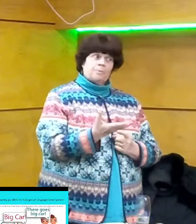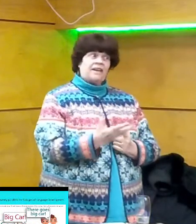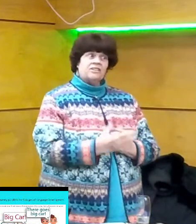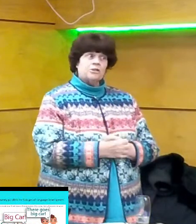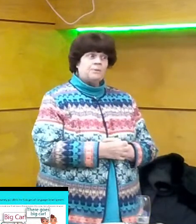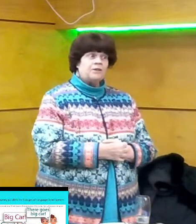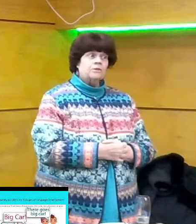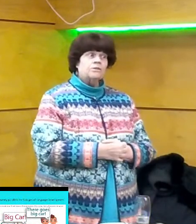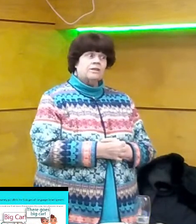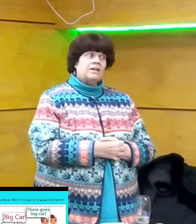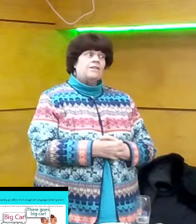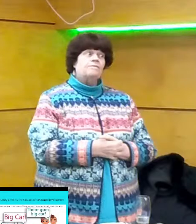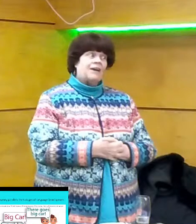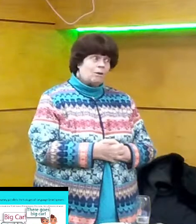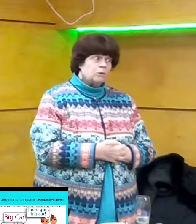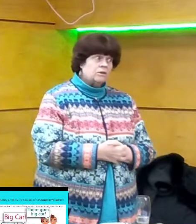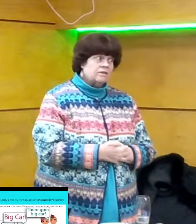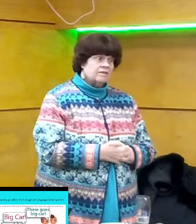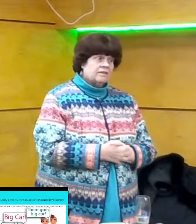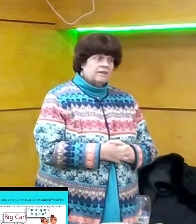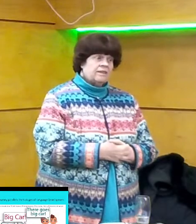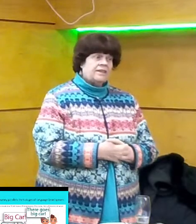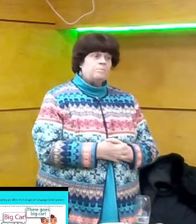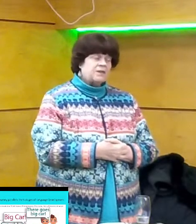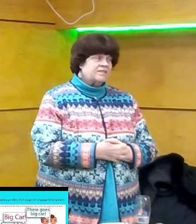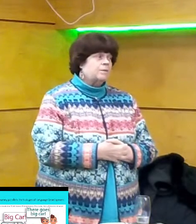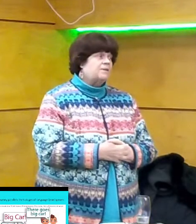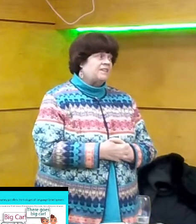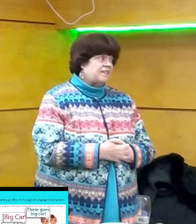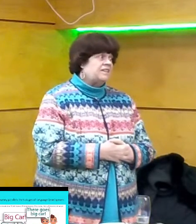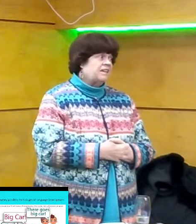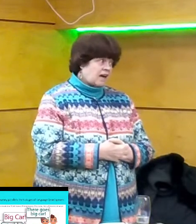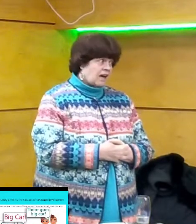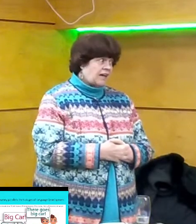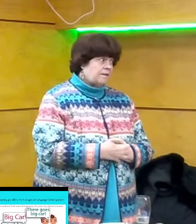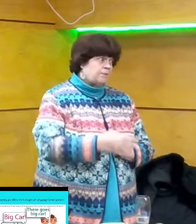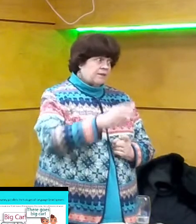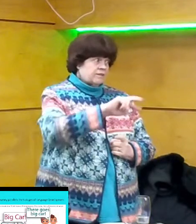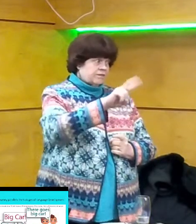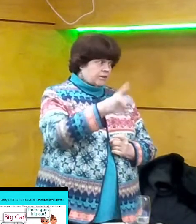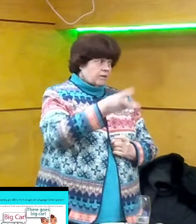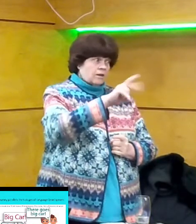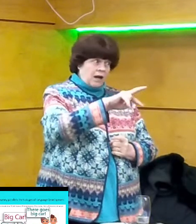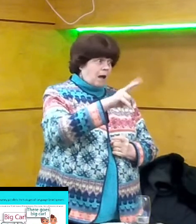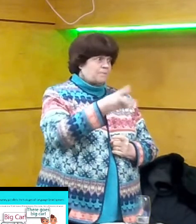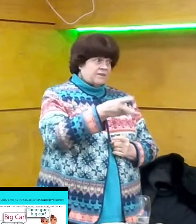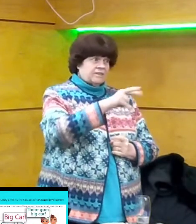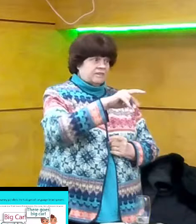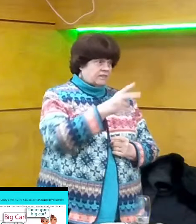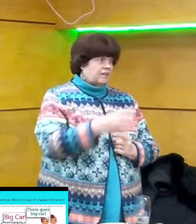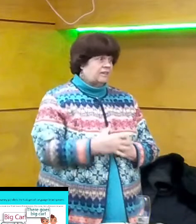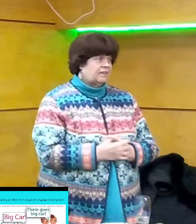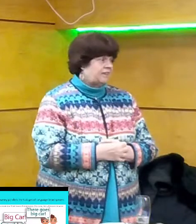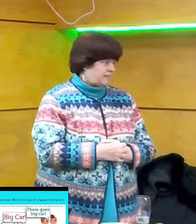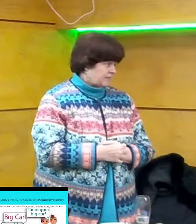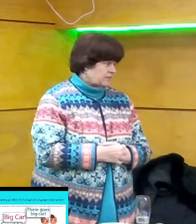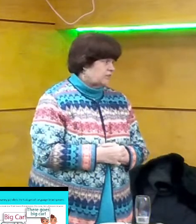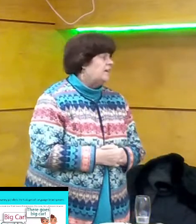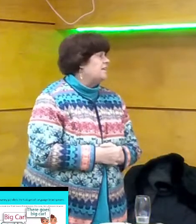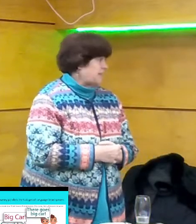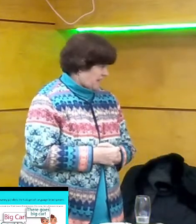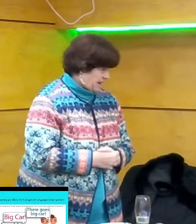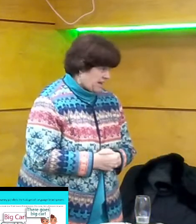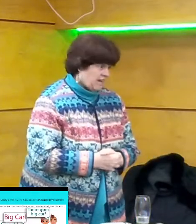with Spanish speakers, the vowels, they mix up the E and I because they're opposite in